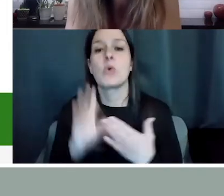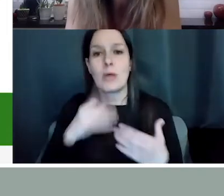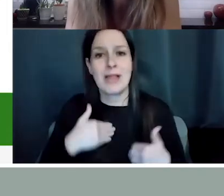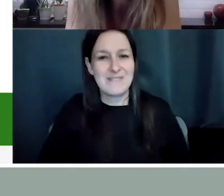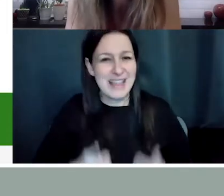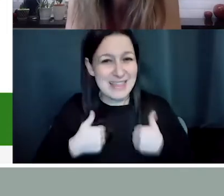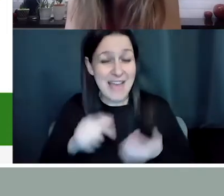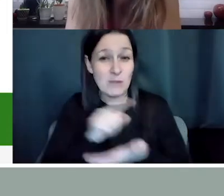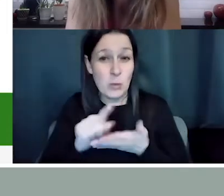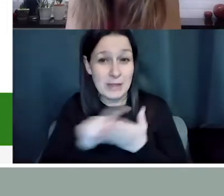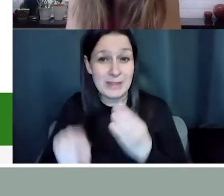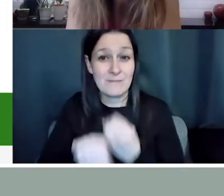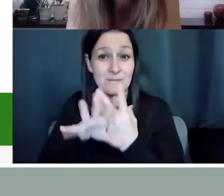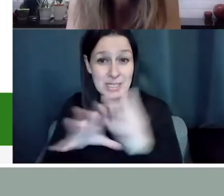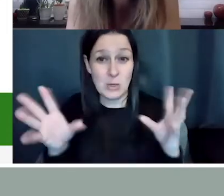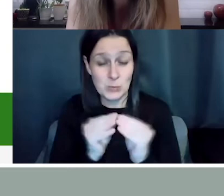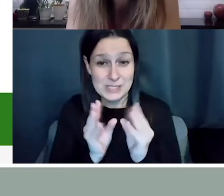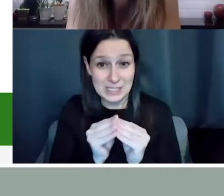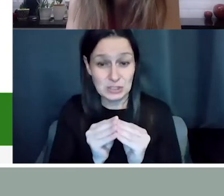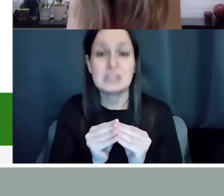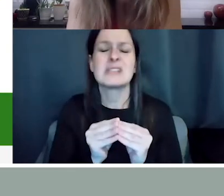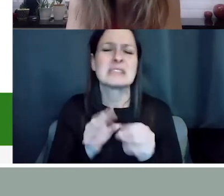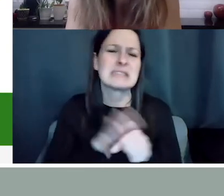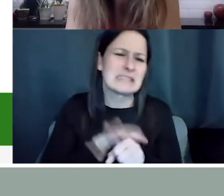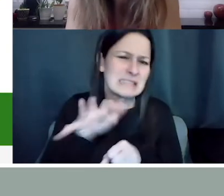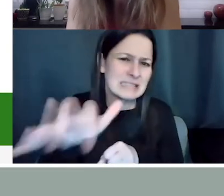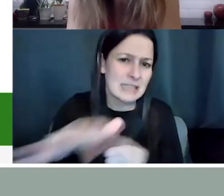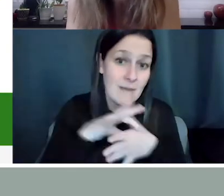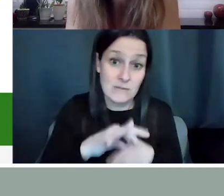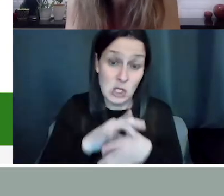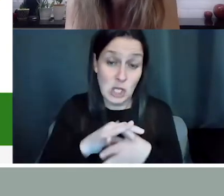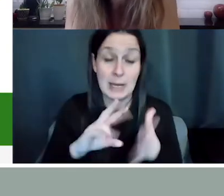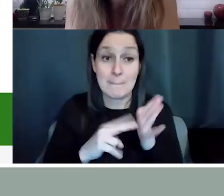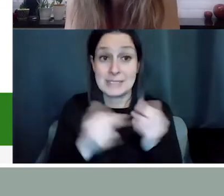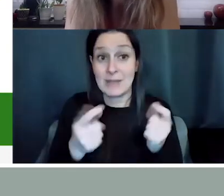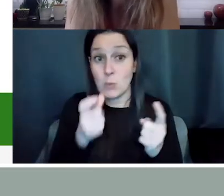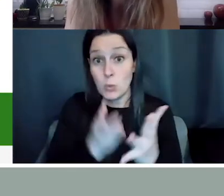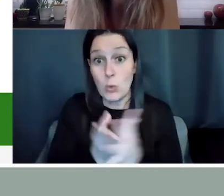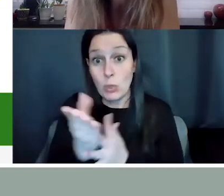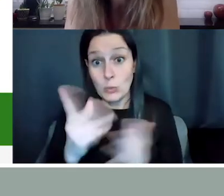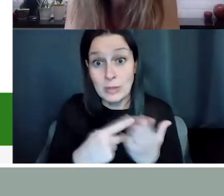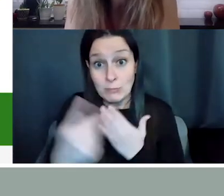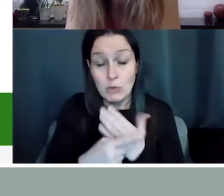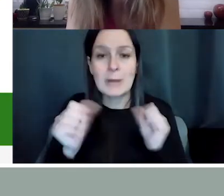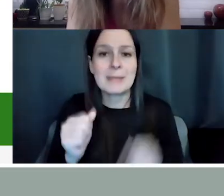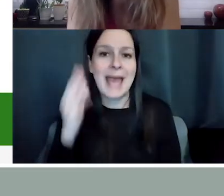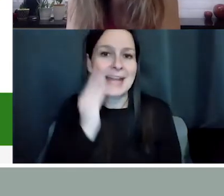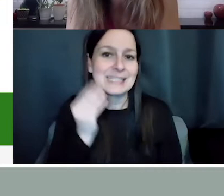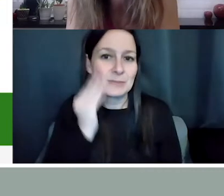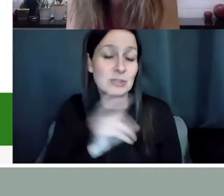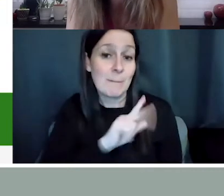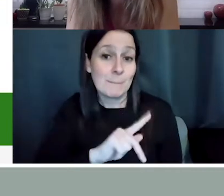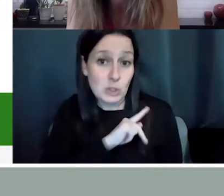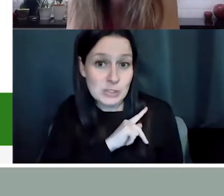weekly video sessions. And there's tons of content so that everyone going through the program gets to experience